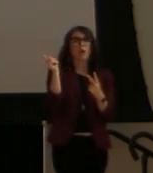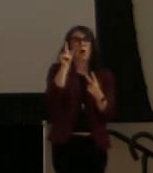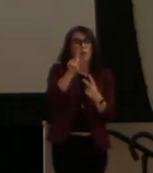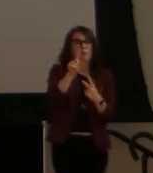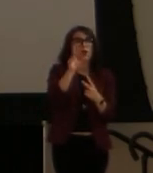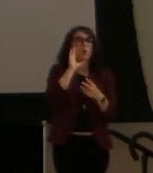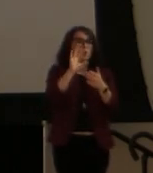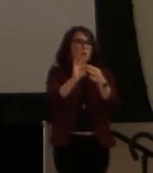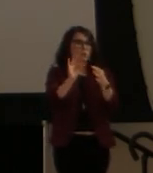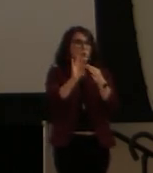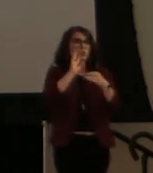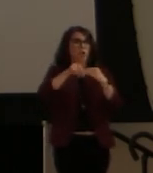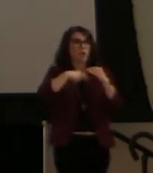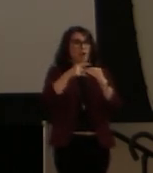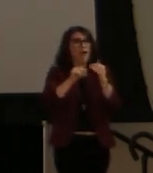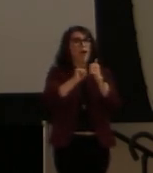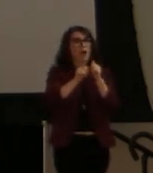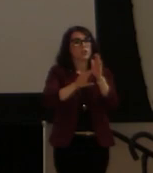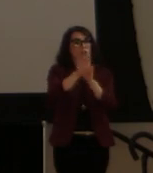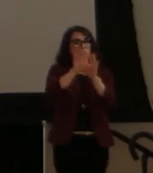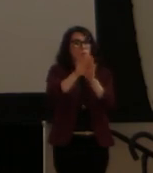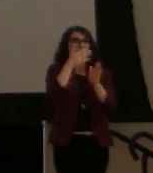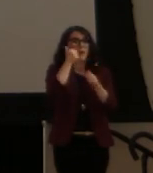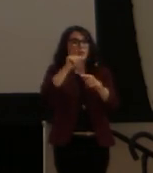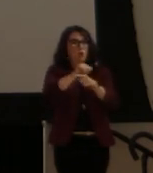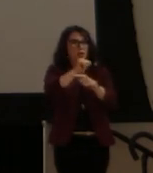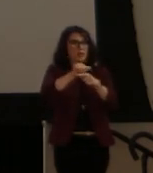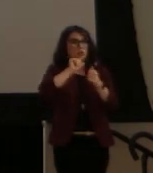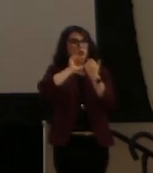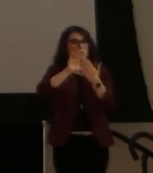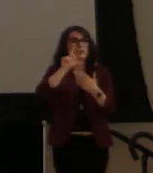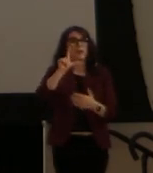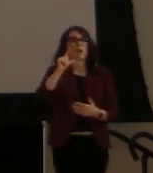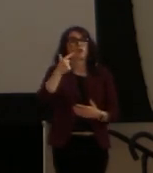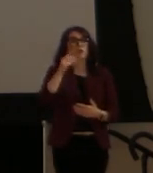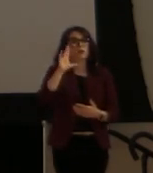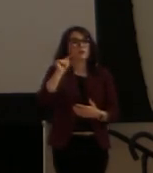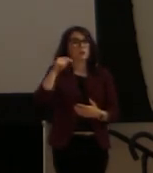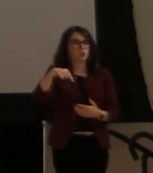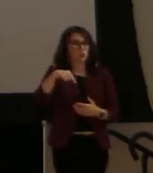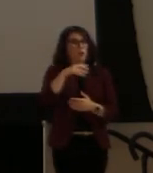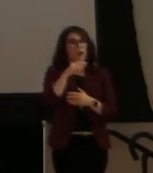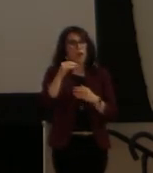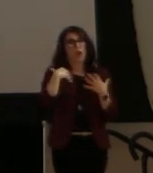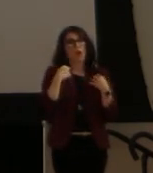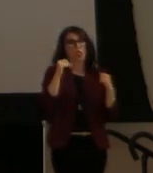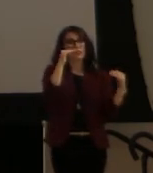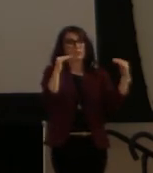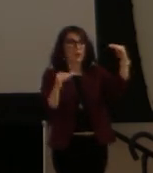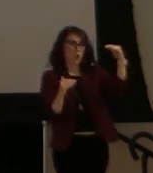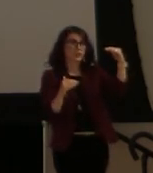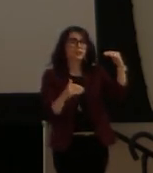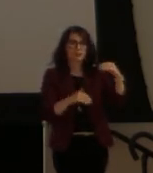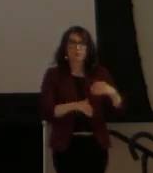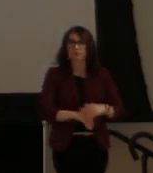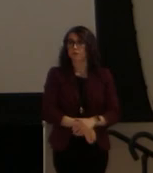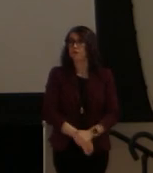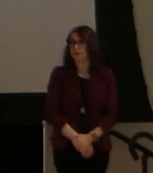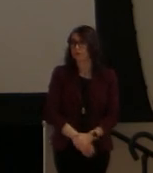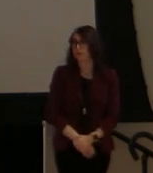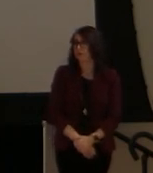on the topic of developing best practices to address LGBTQ and health disparities. So thank you.